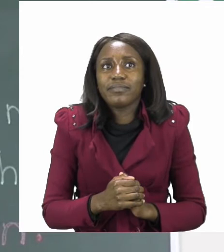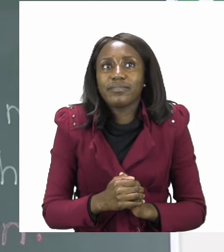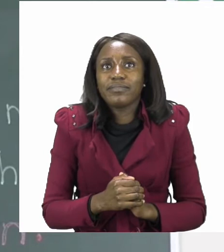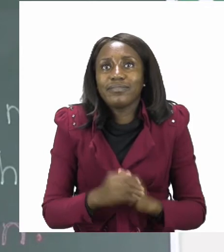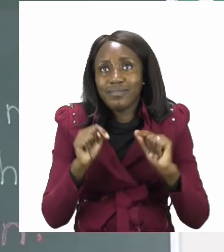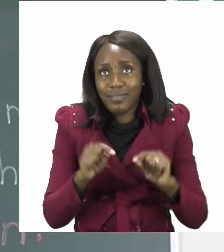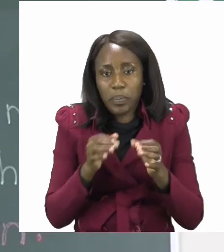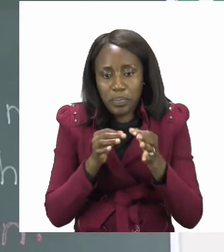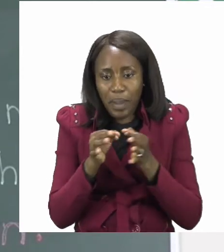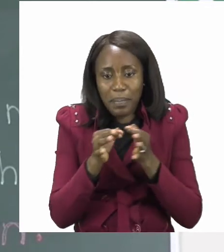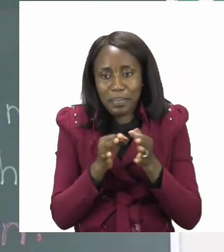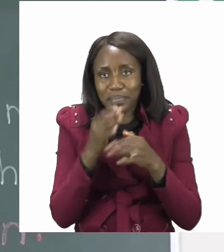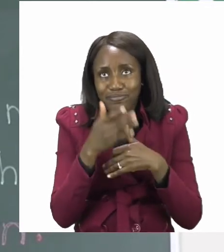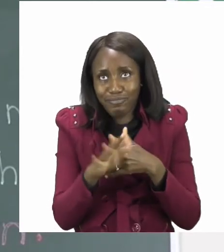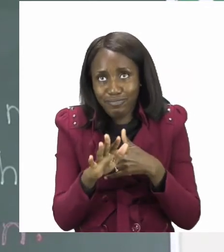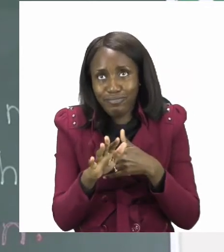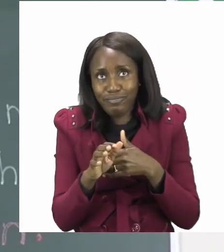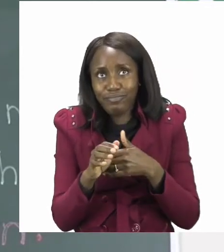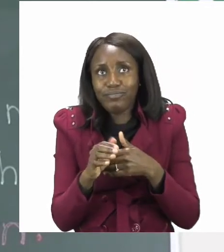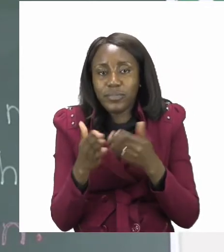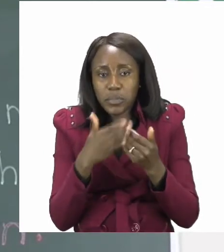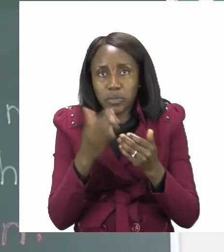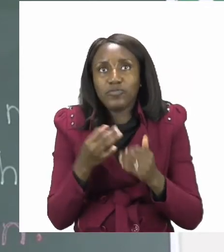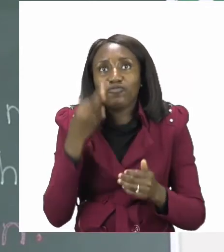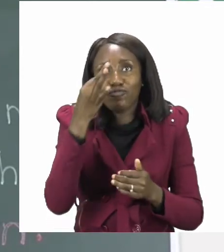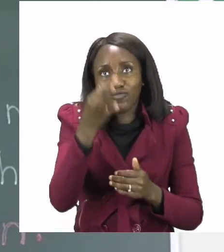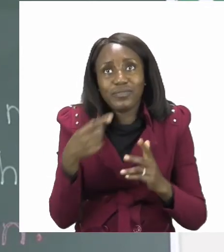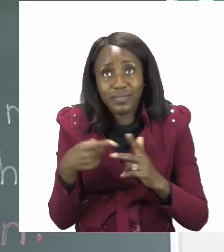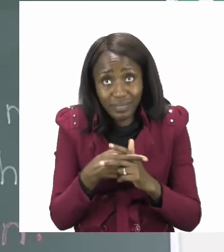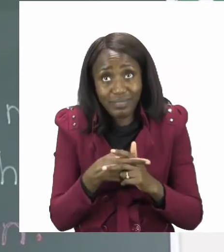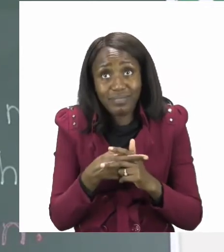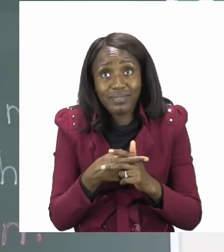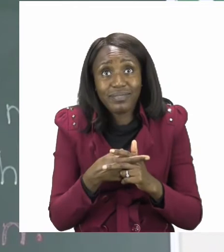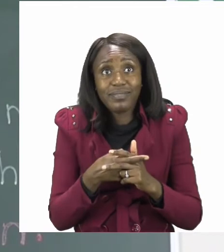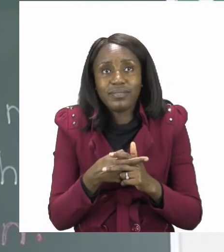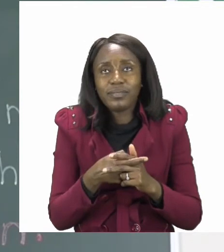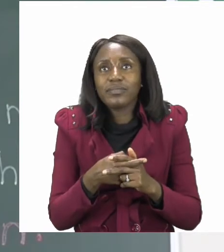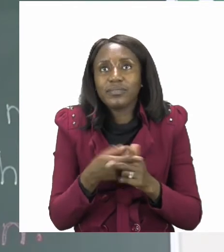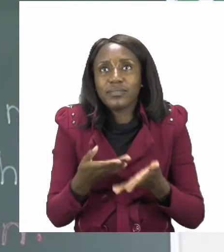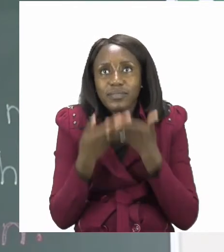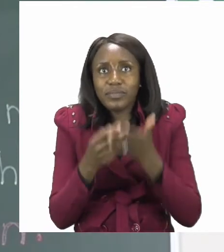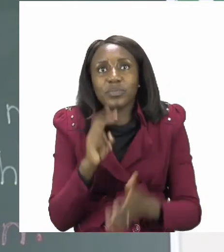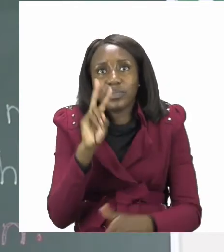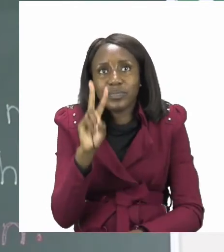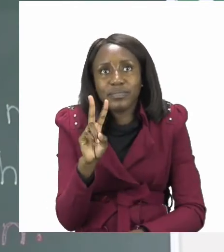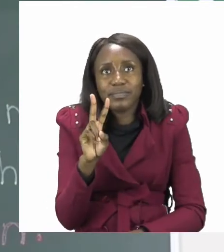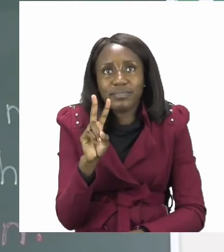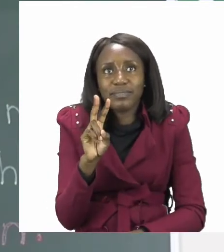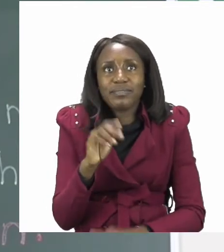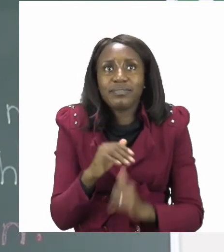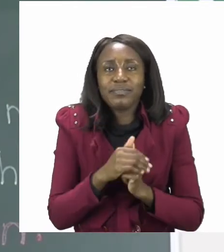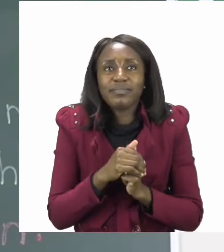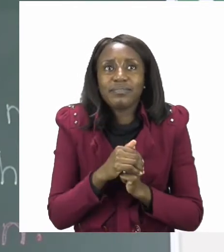have explained what simple future tense is, let's try and do 2 of the sentences together. Let's